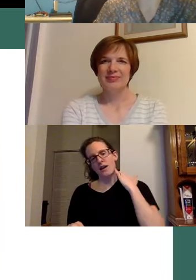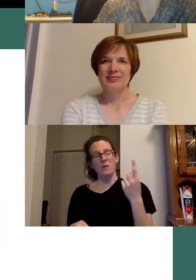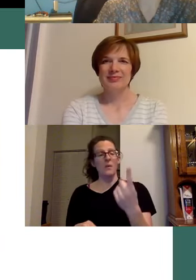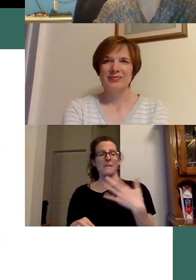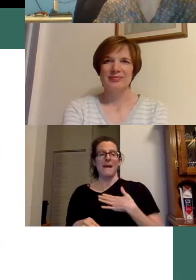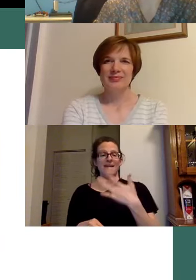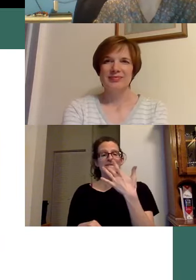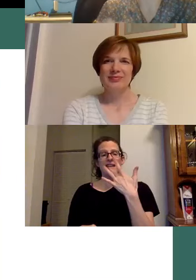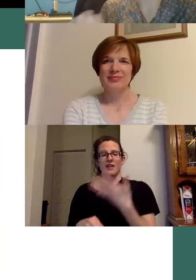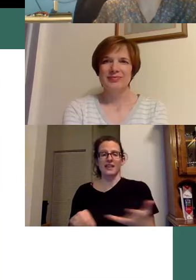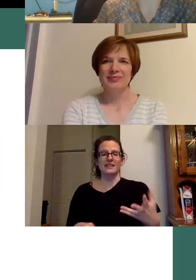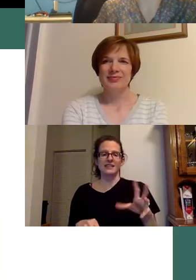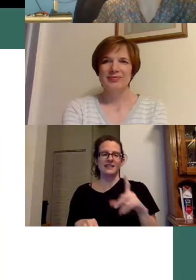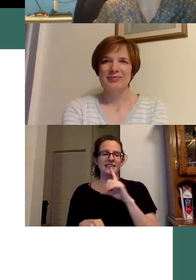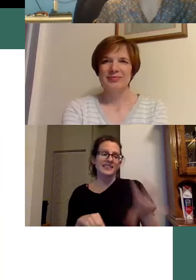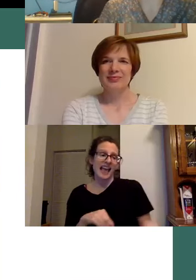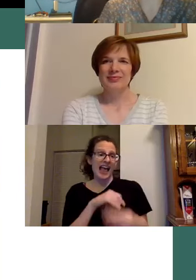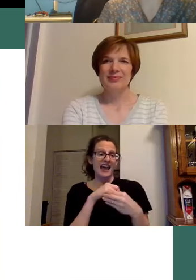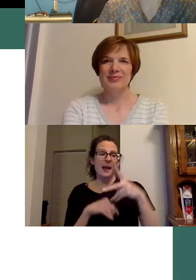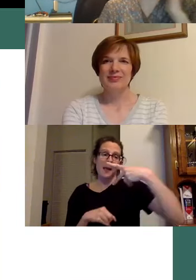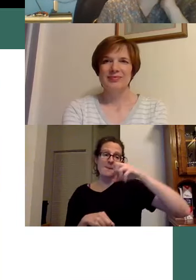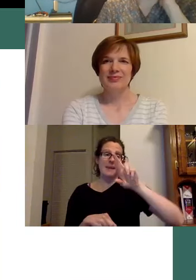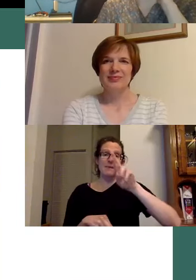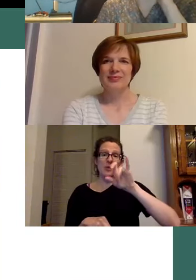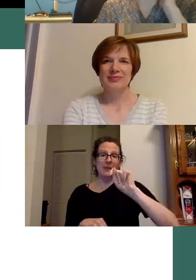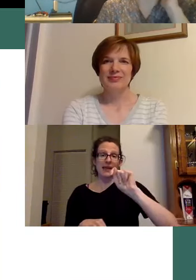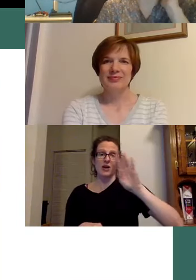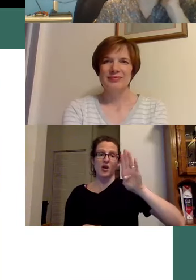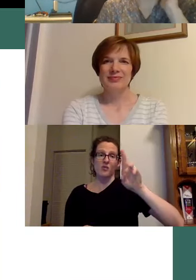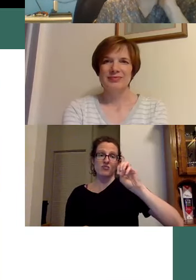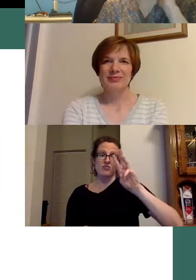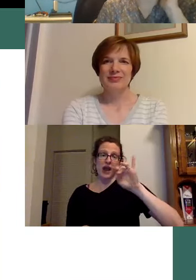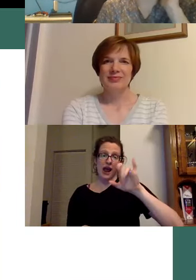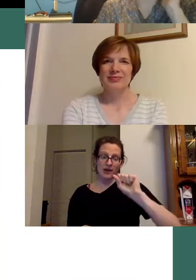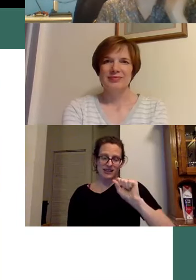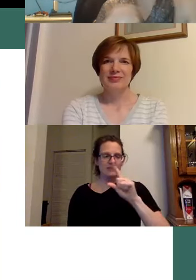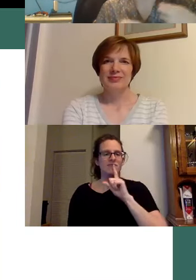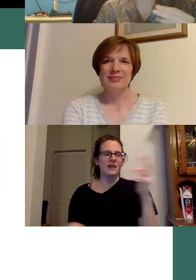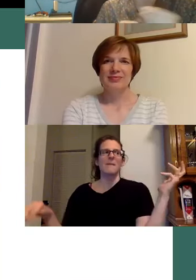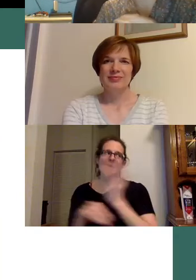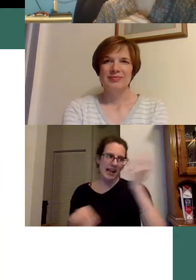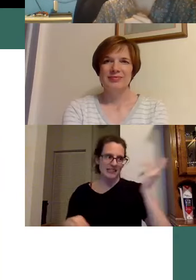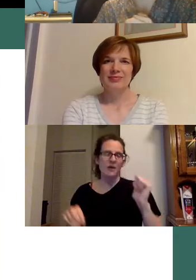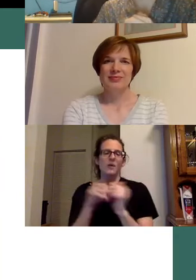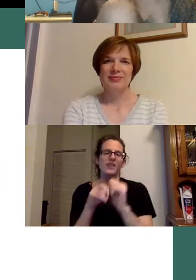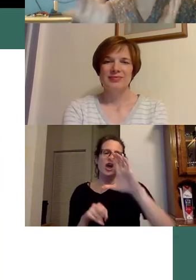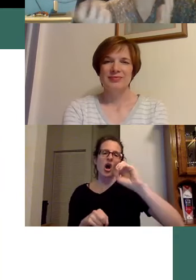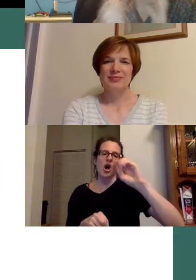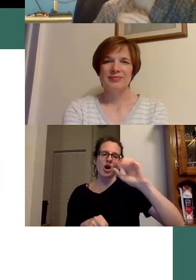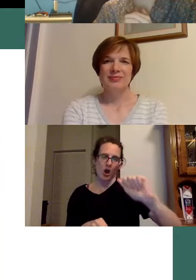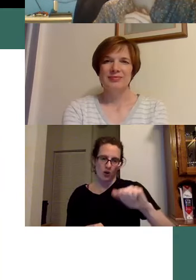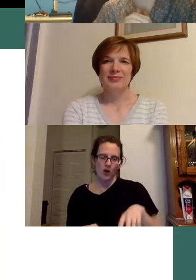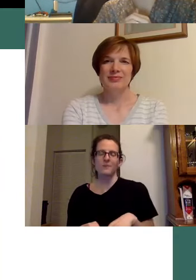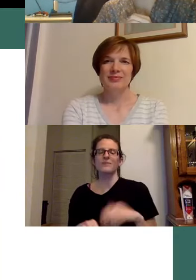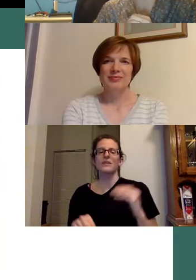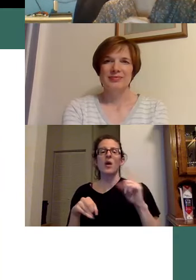to chocolate. Like it said, peppermint brownies are amazing. Cocoa. And then if you are outside